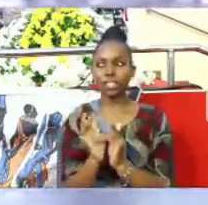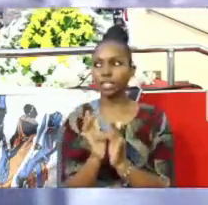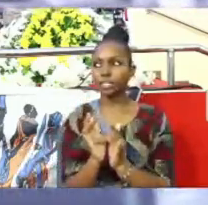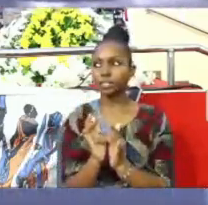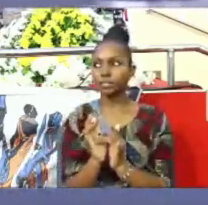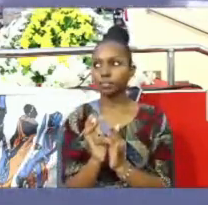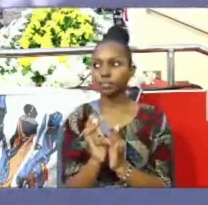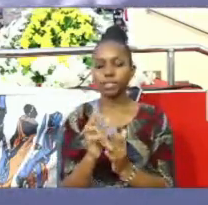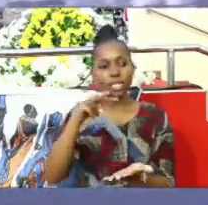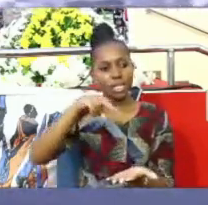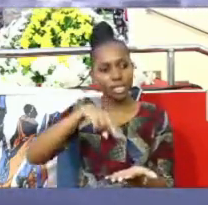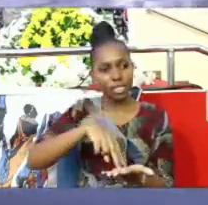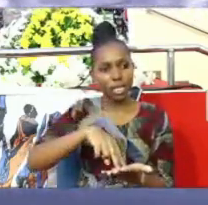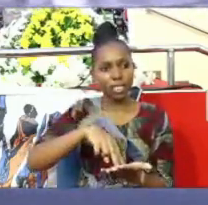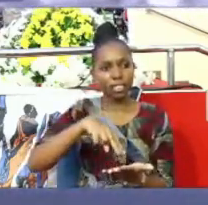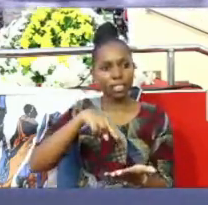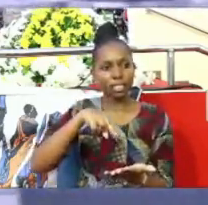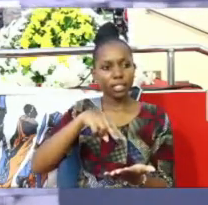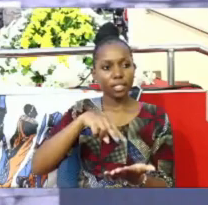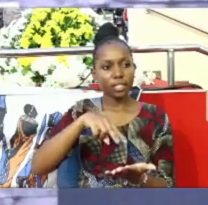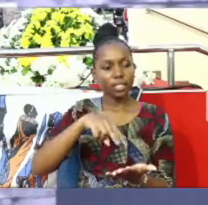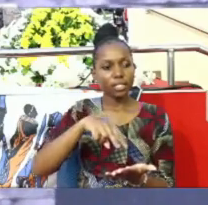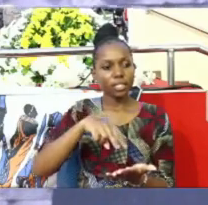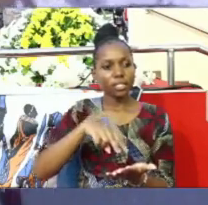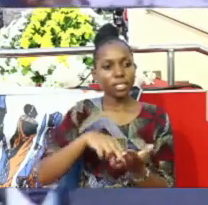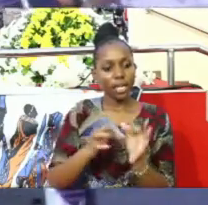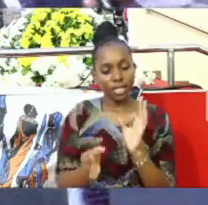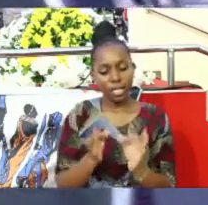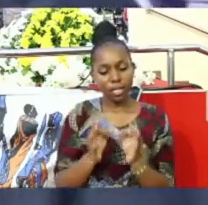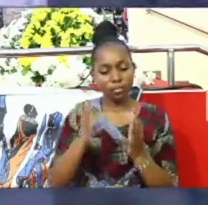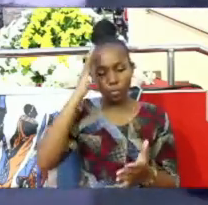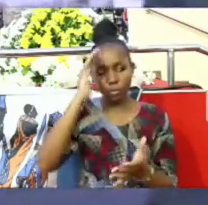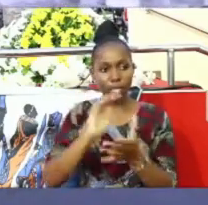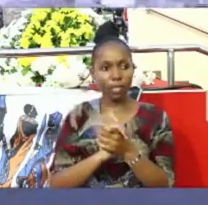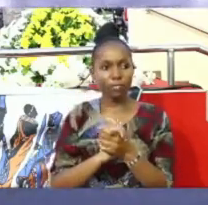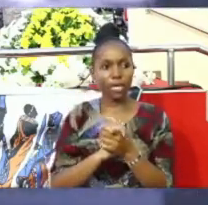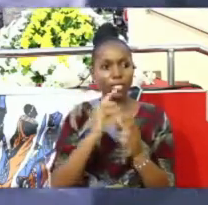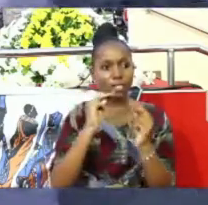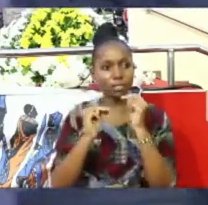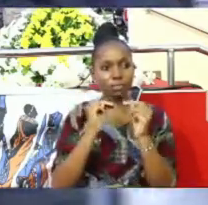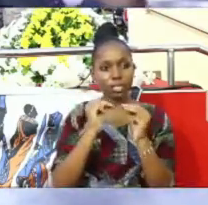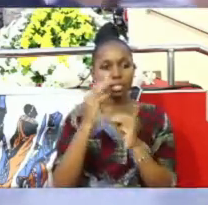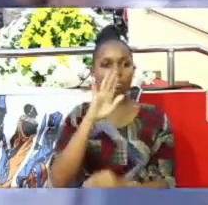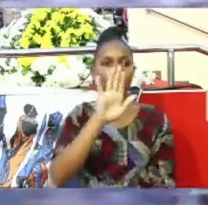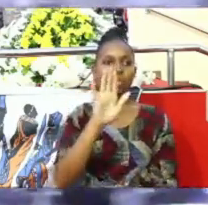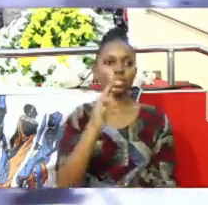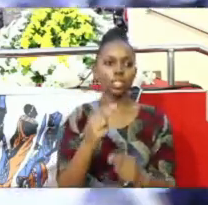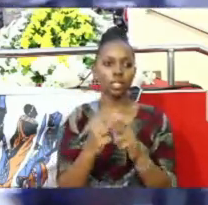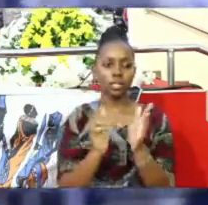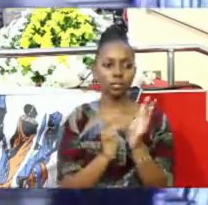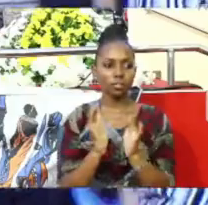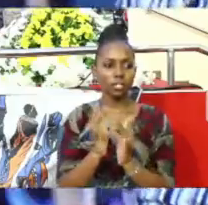Stand on your feet wherever you are. If you believe this is your message. In the name of Jesus. Father, we thank